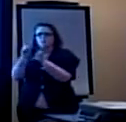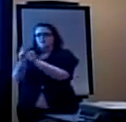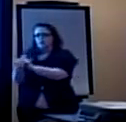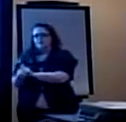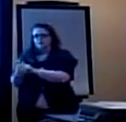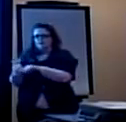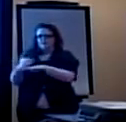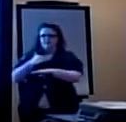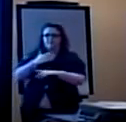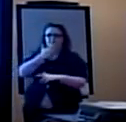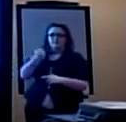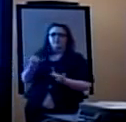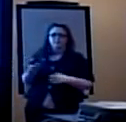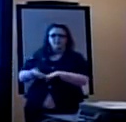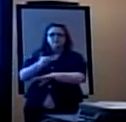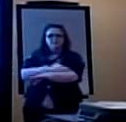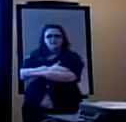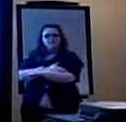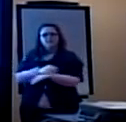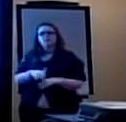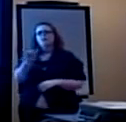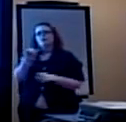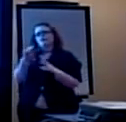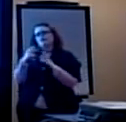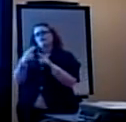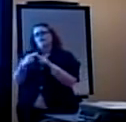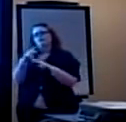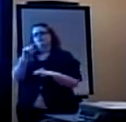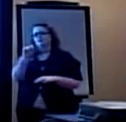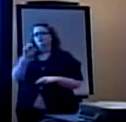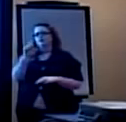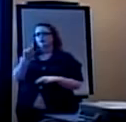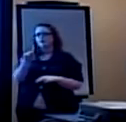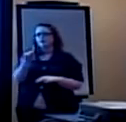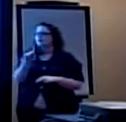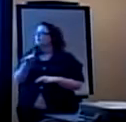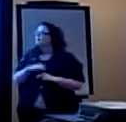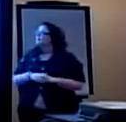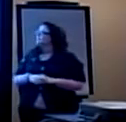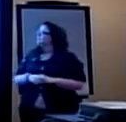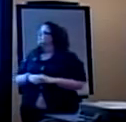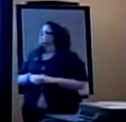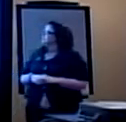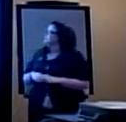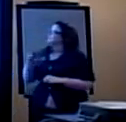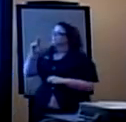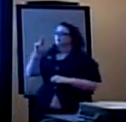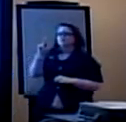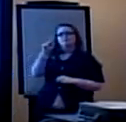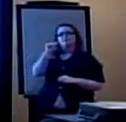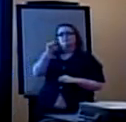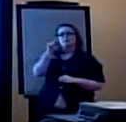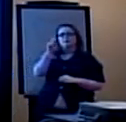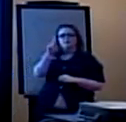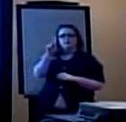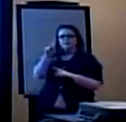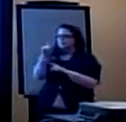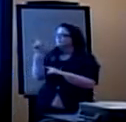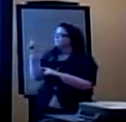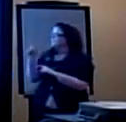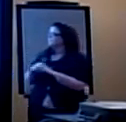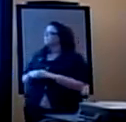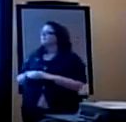code. You also have something known as the Mechanical Turk through MIT. They actually distribute small tasks